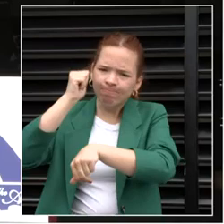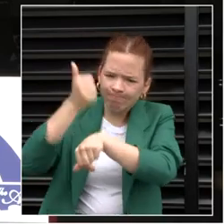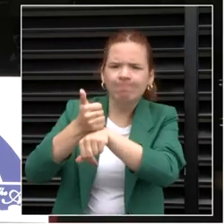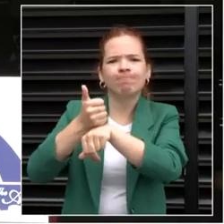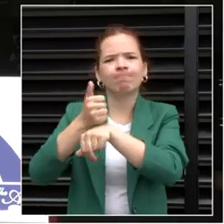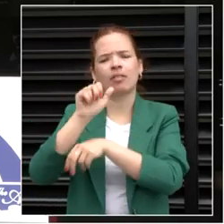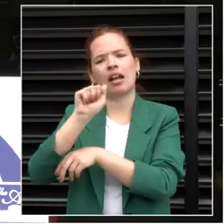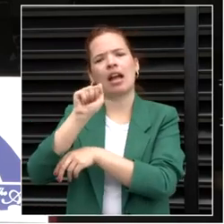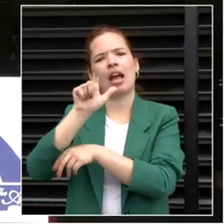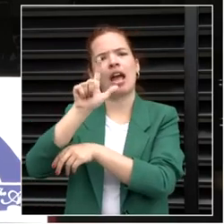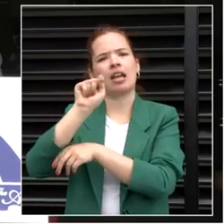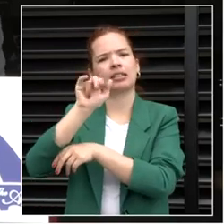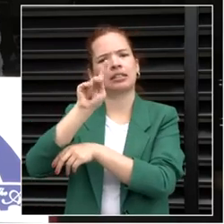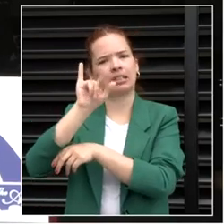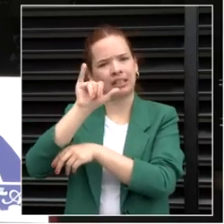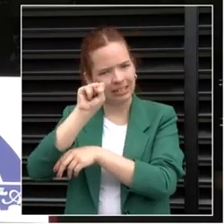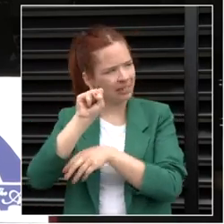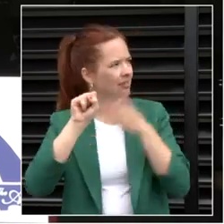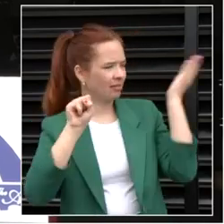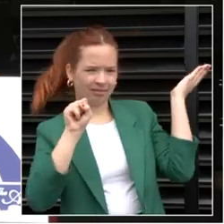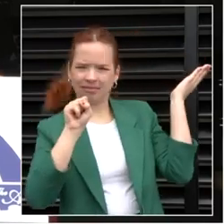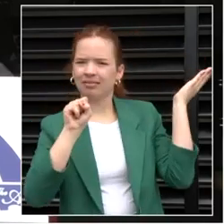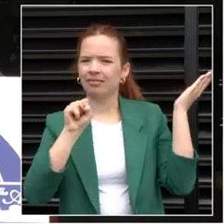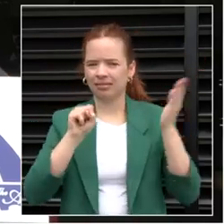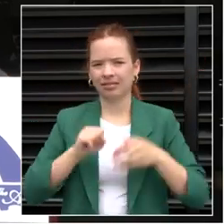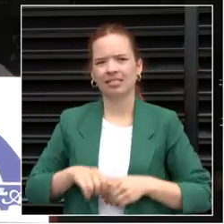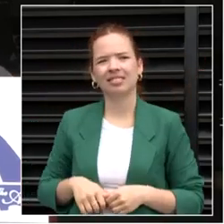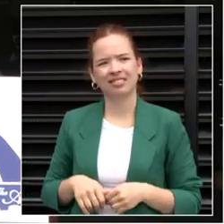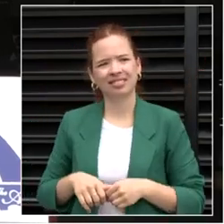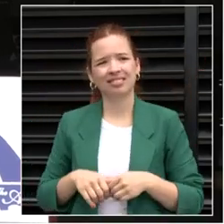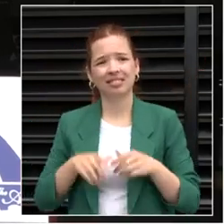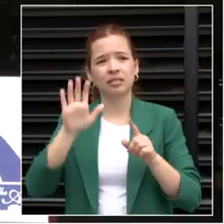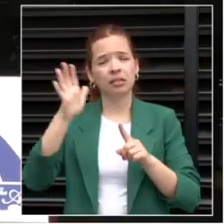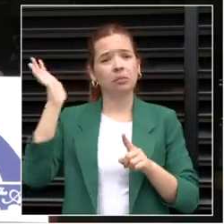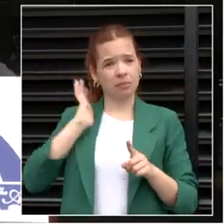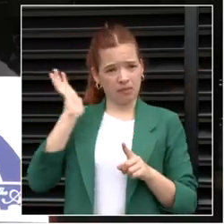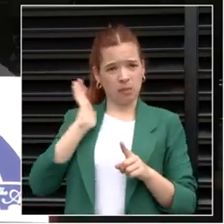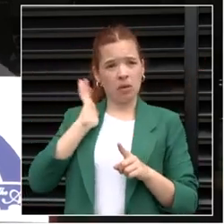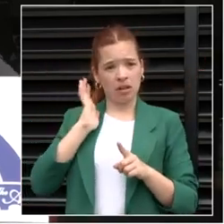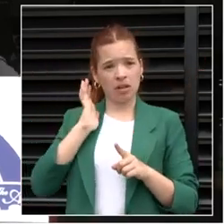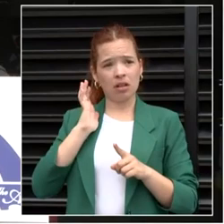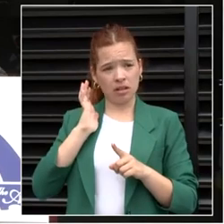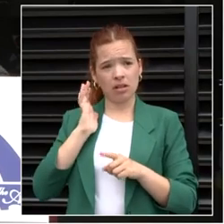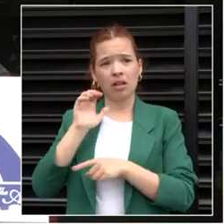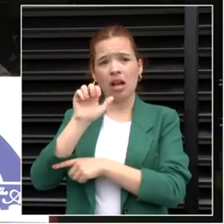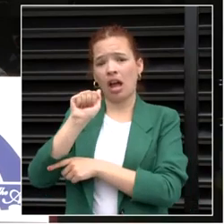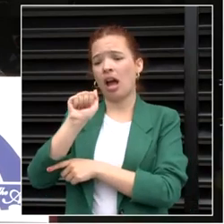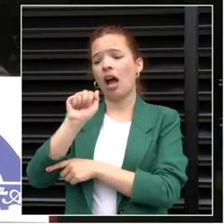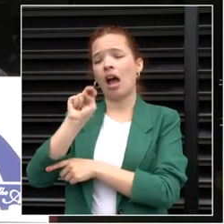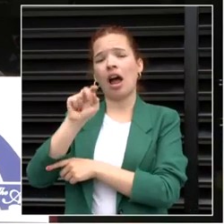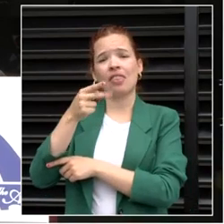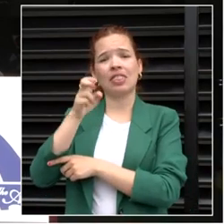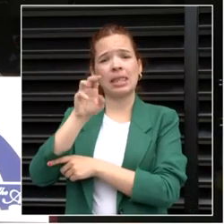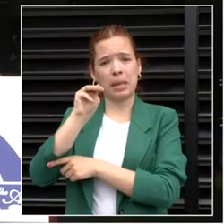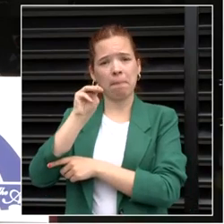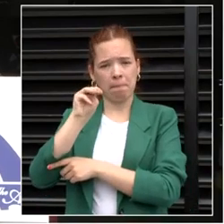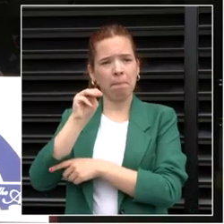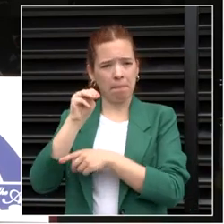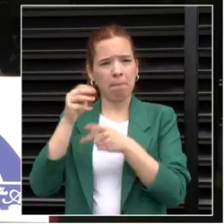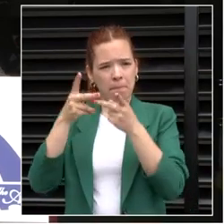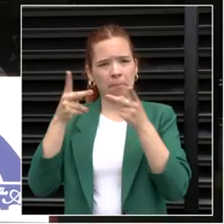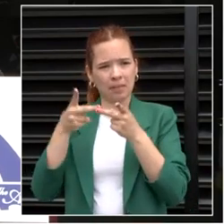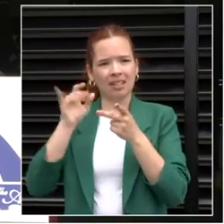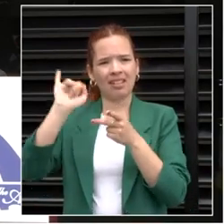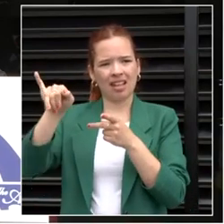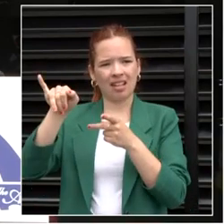Dave, of course, opened the place. Now, he said on stage when he was that night, he said, every time we play D.C.,